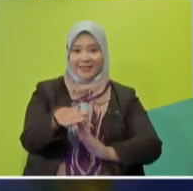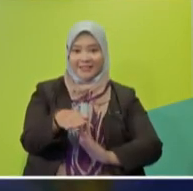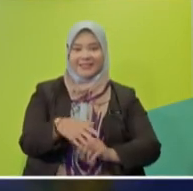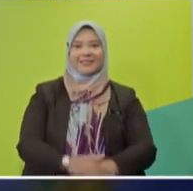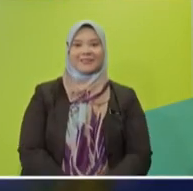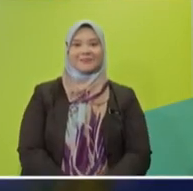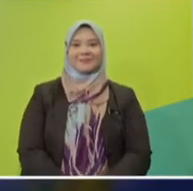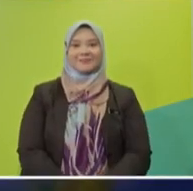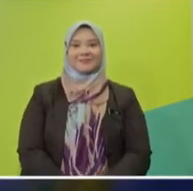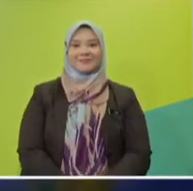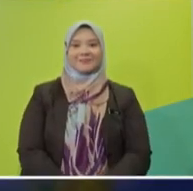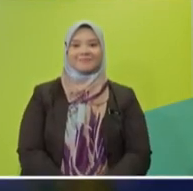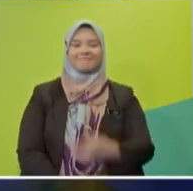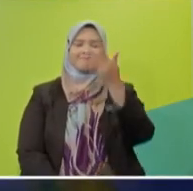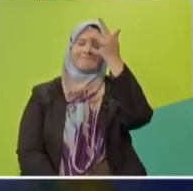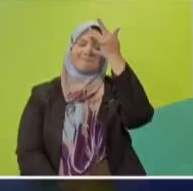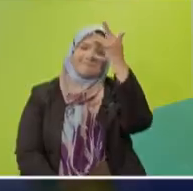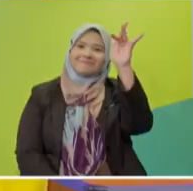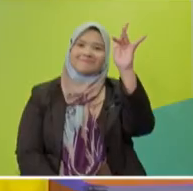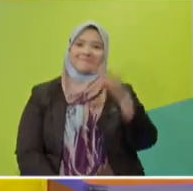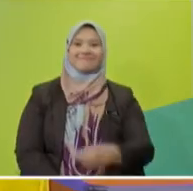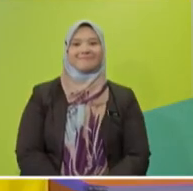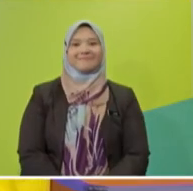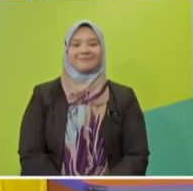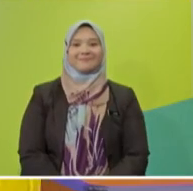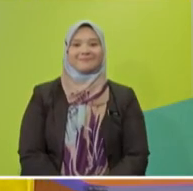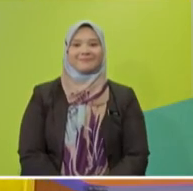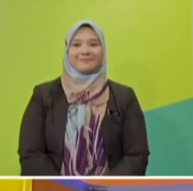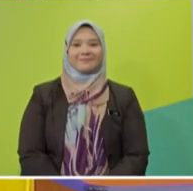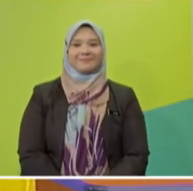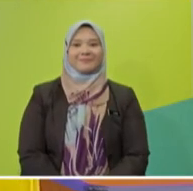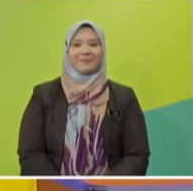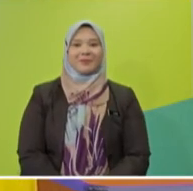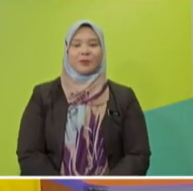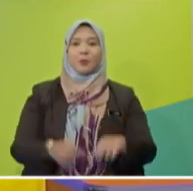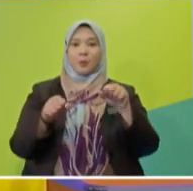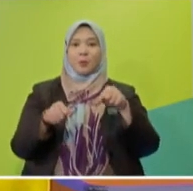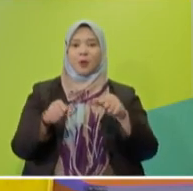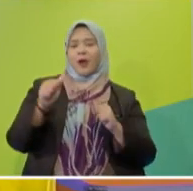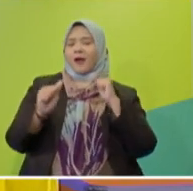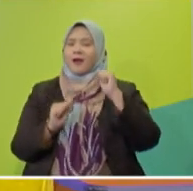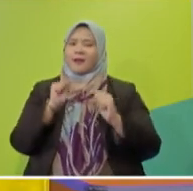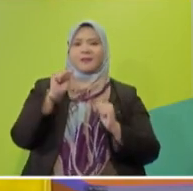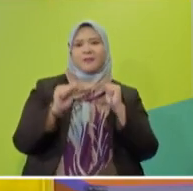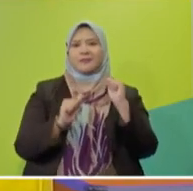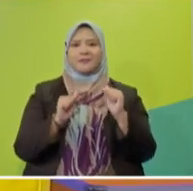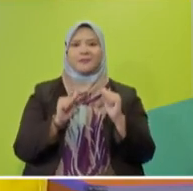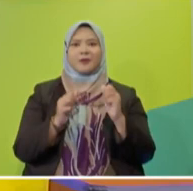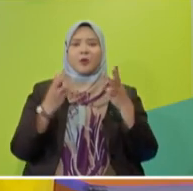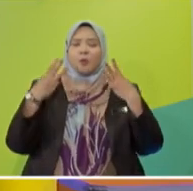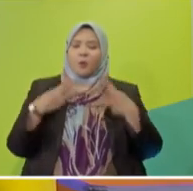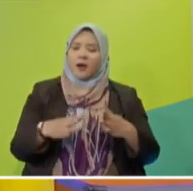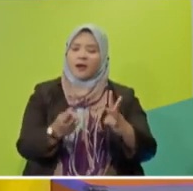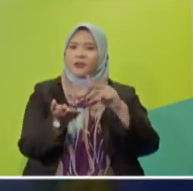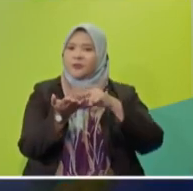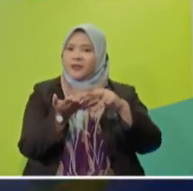well. They are able to recite the gestan with action. That is the most important thing. And they are having fun. Yes, that's right? the